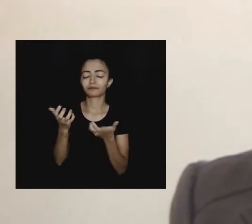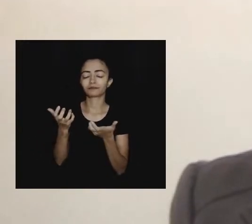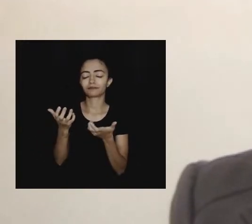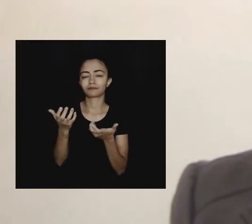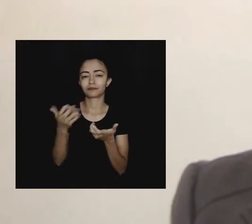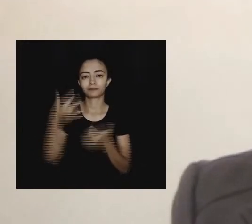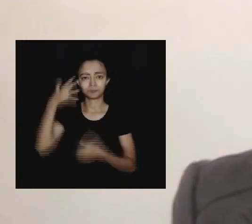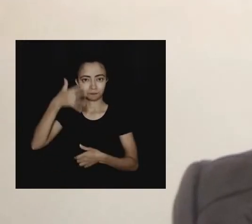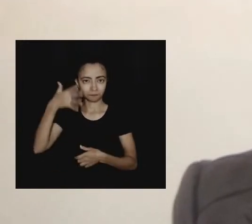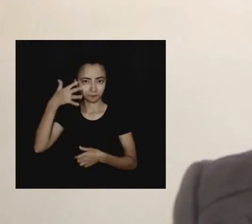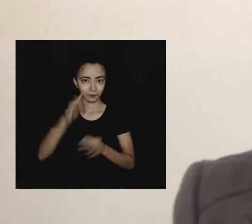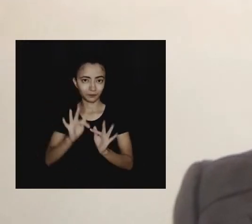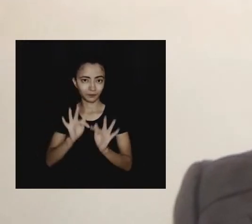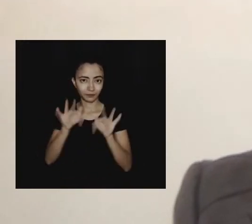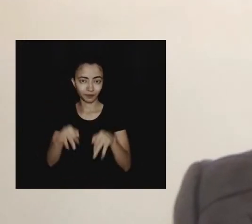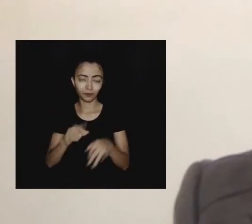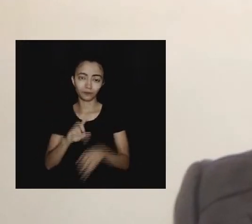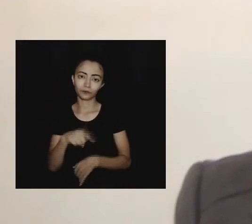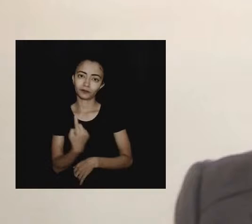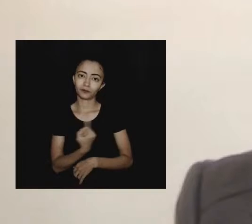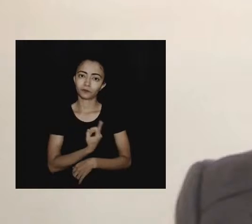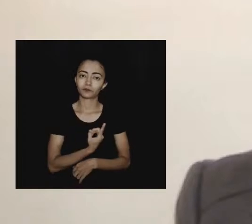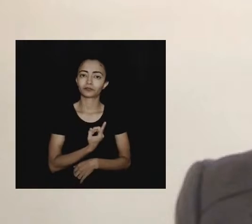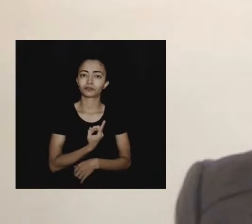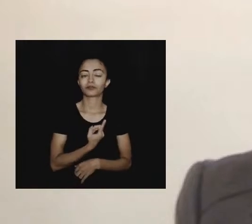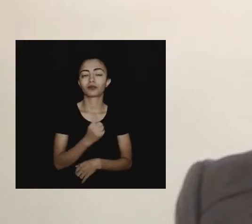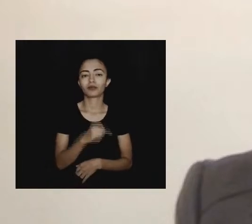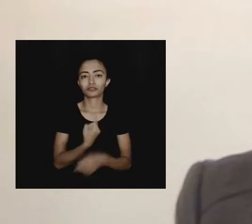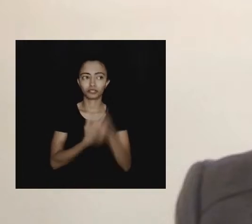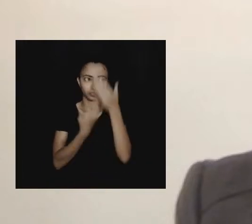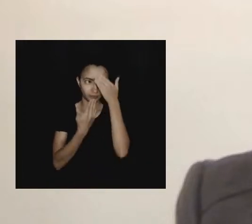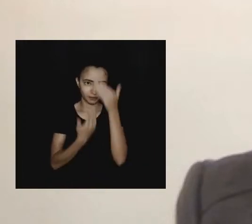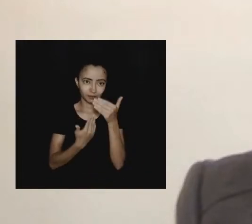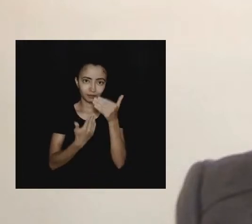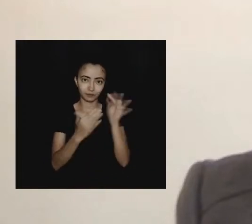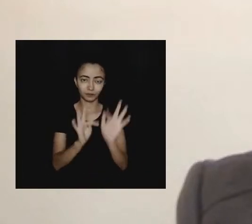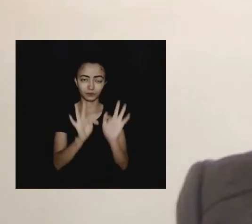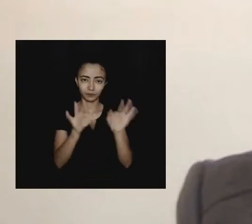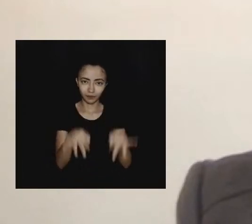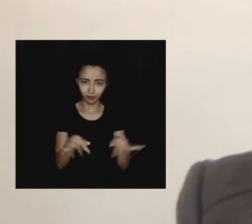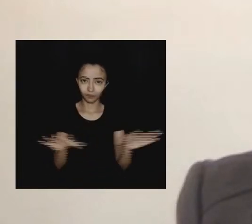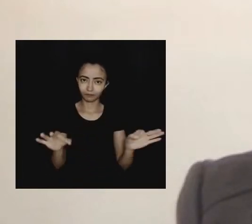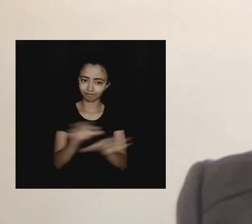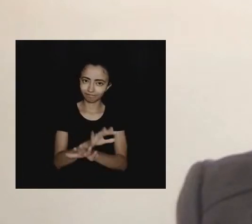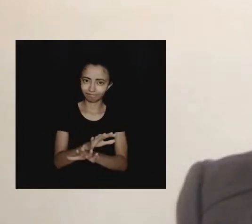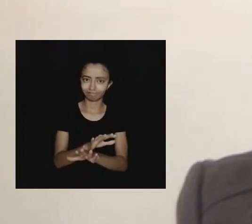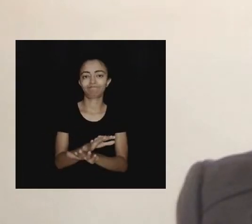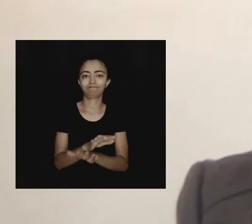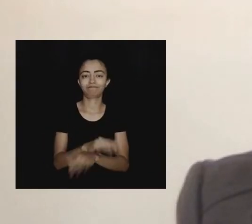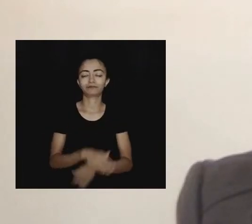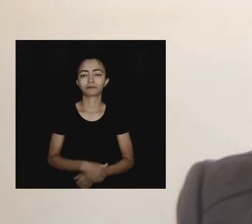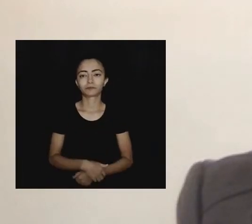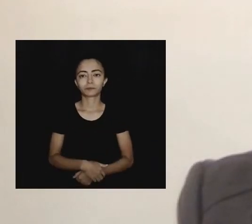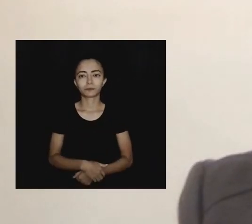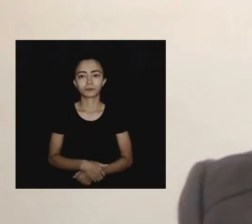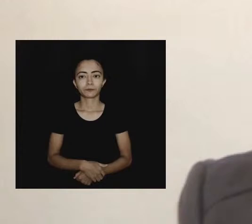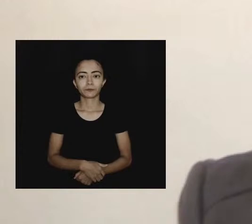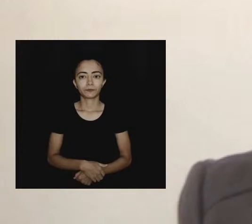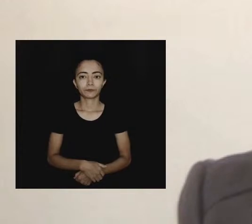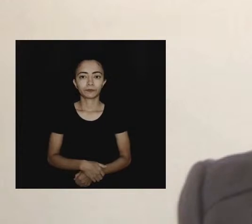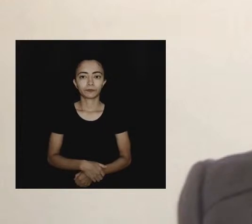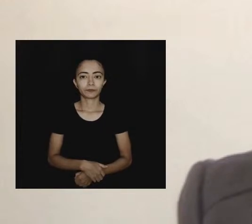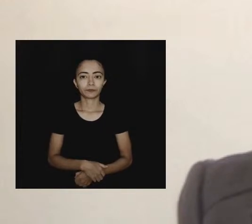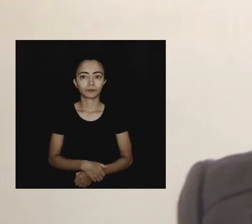group, and she will give our final words, and then we will continue to really the final words and